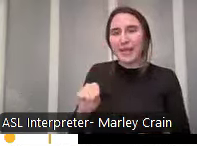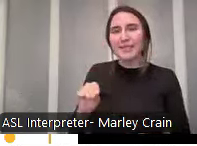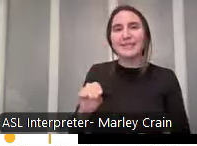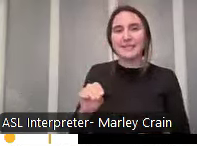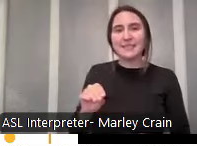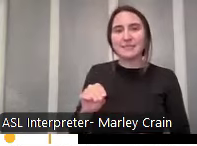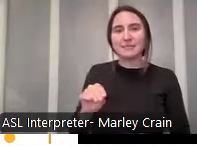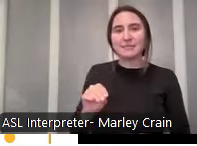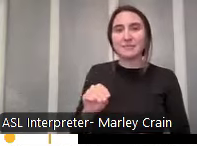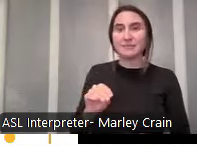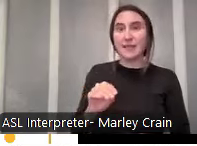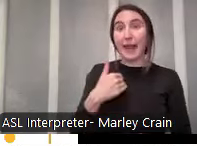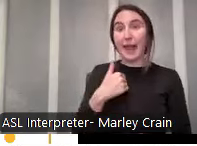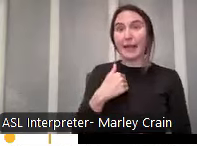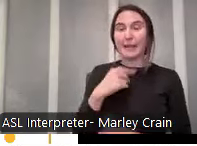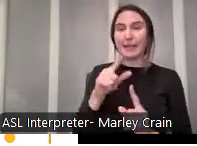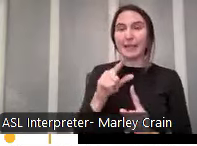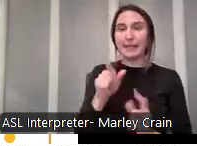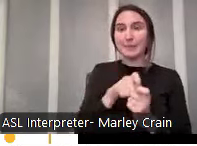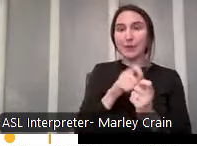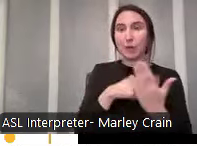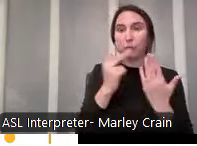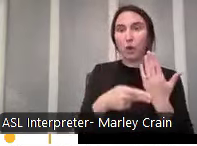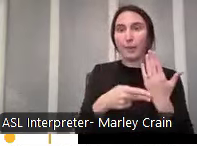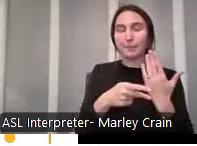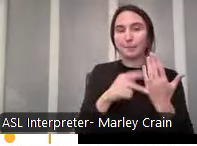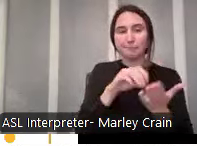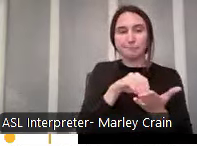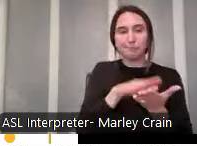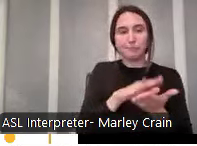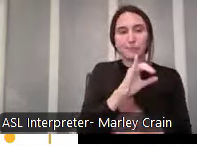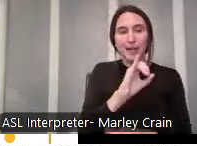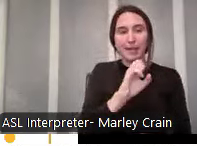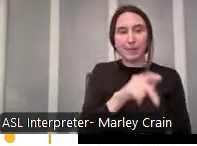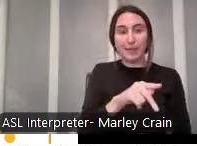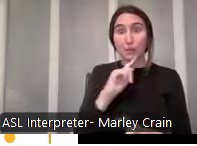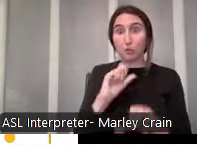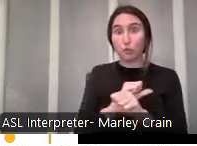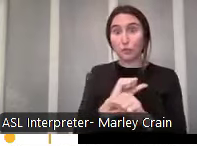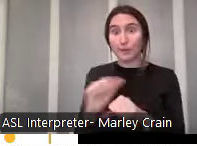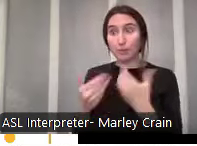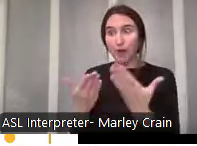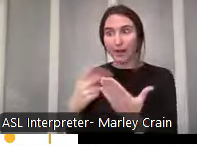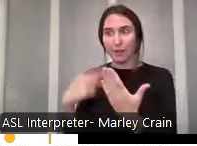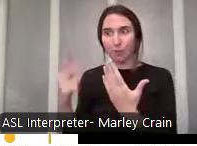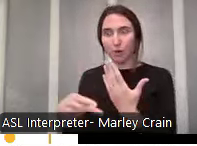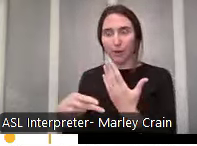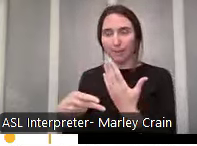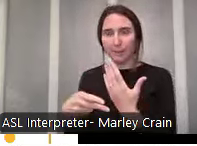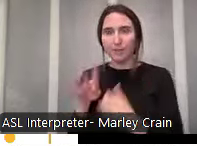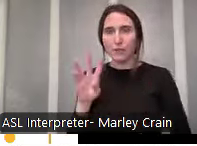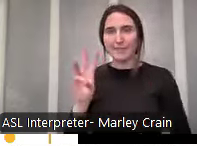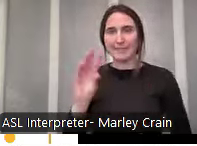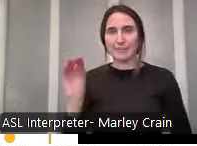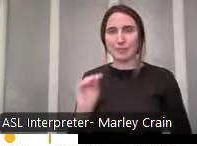programs in full. So that's pretty low. And if you had a child at that school with an ICT or a small class program, you would probably want to